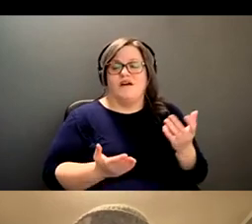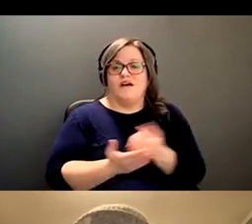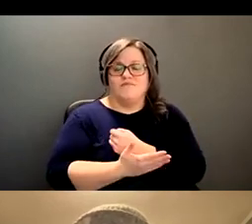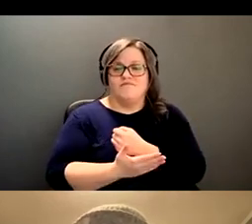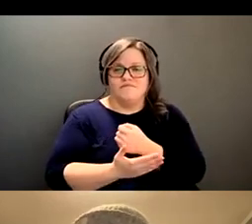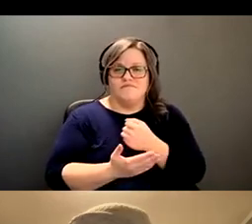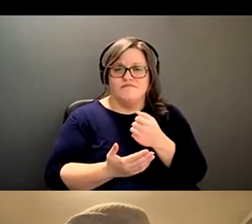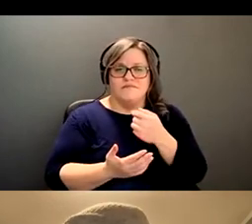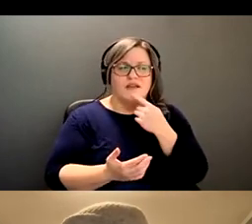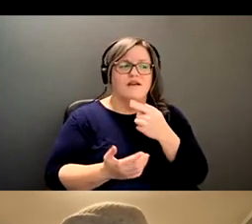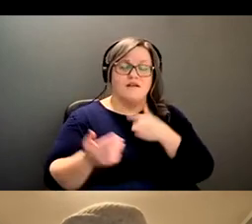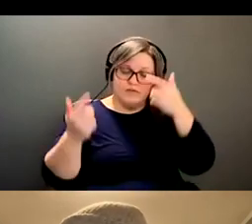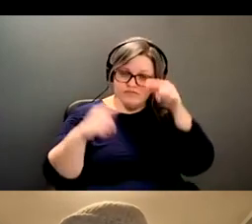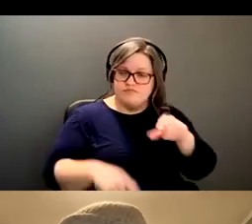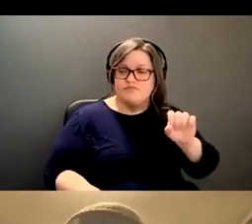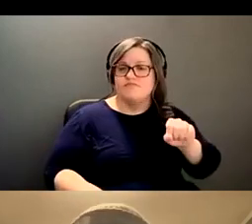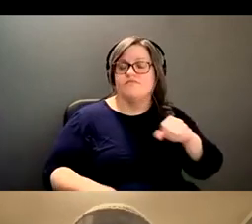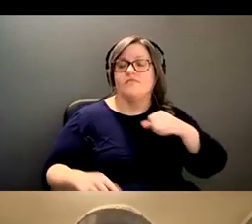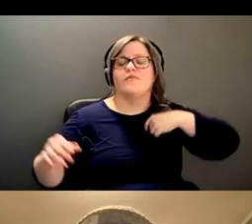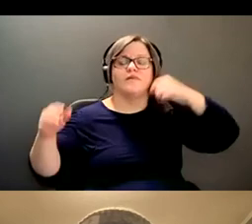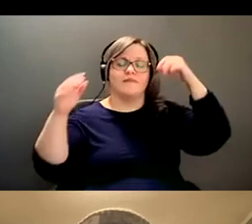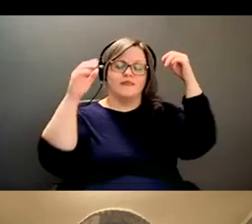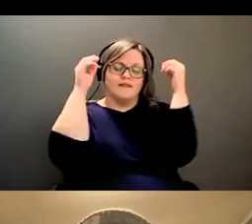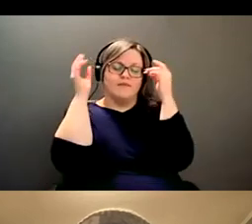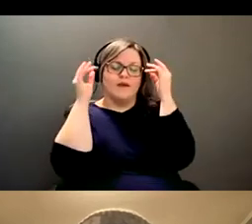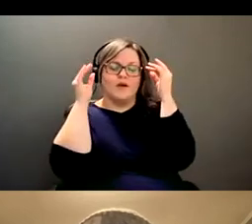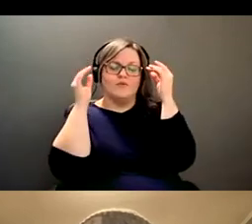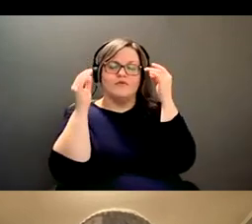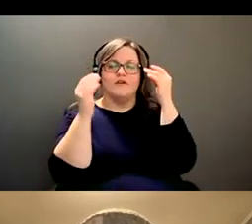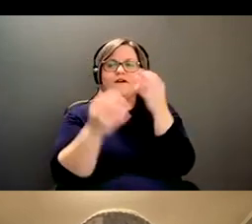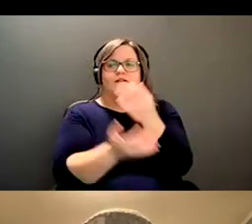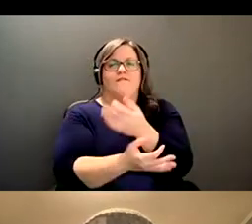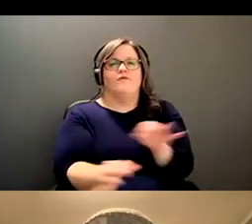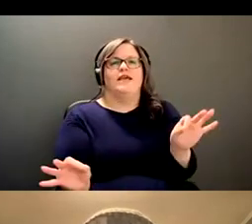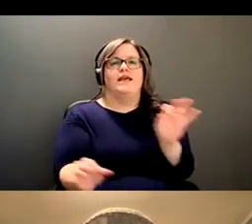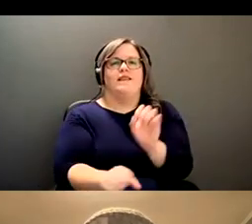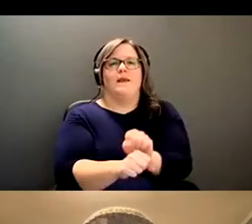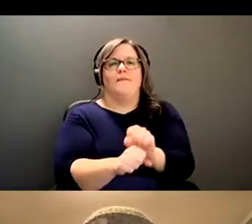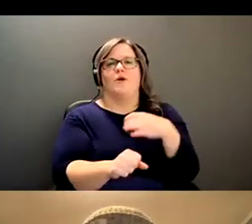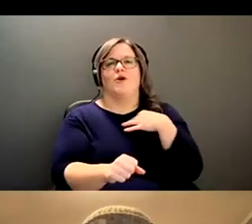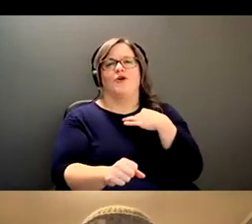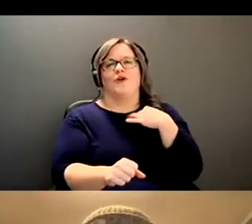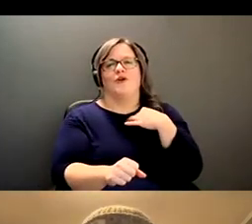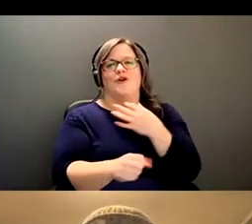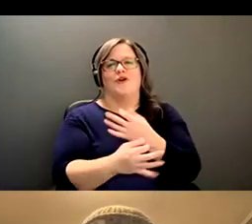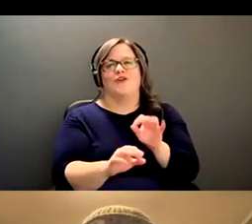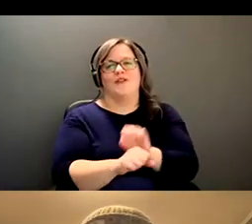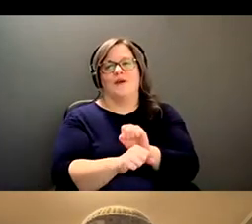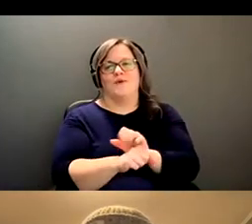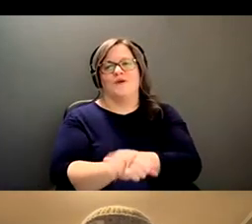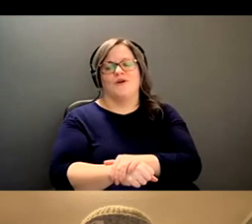I think I'm thinking a lot about the idea of like free labor, additional labor. So in terms of